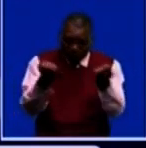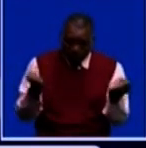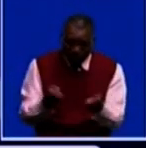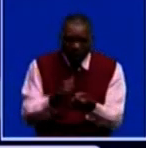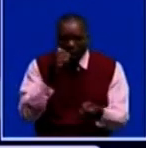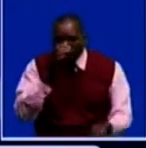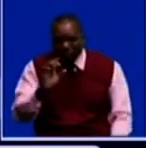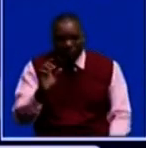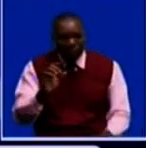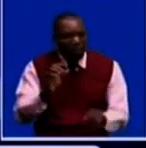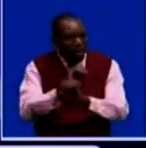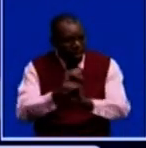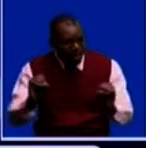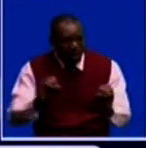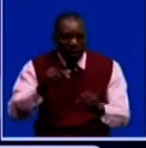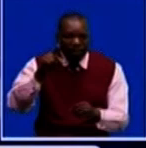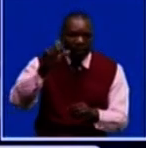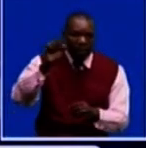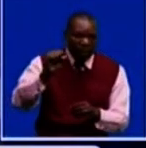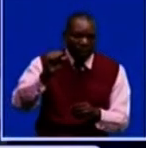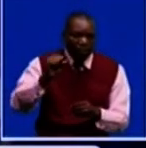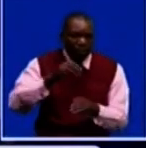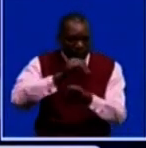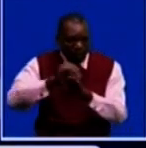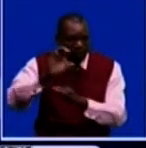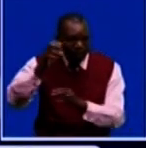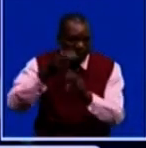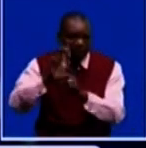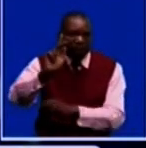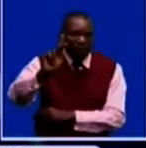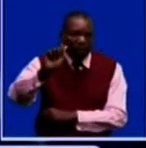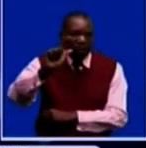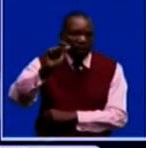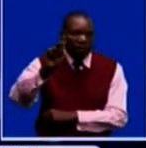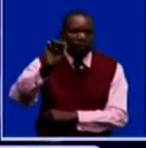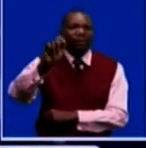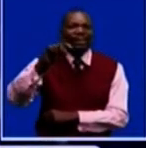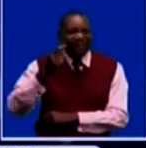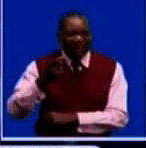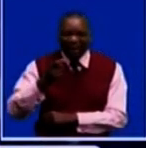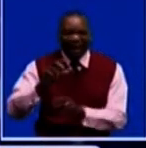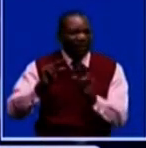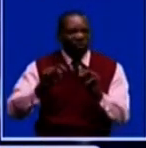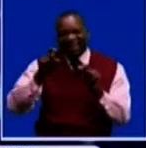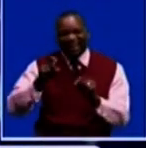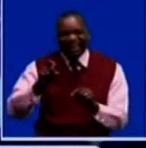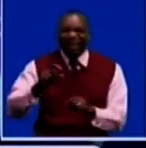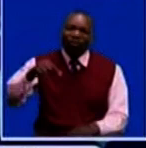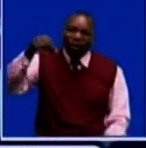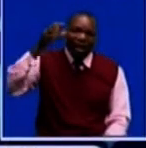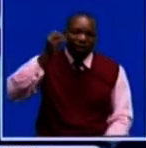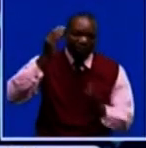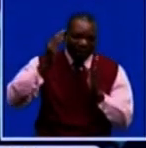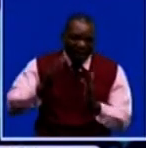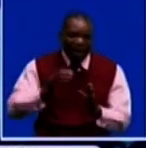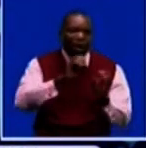environment. Muchinga Province Permanent Secretary Jobix Kalumba says there's no need for qualified and registered procurement officers